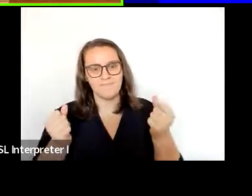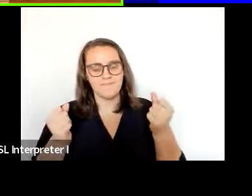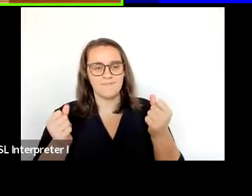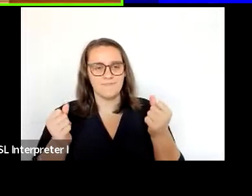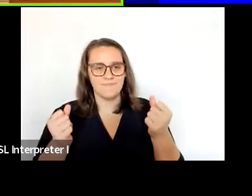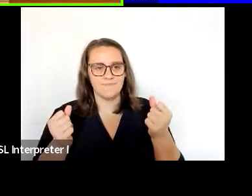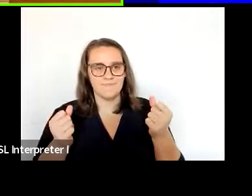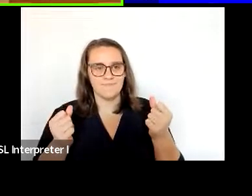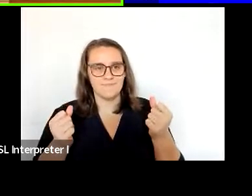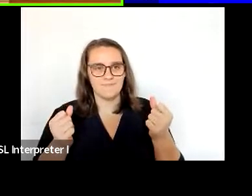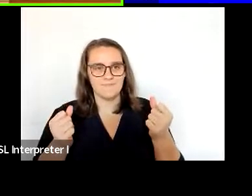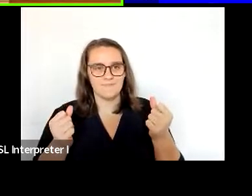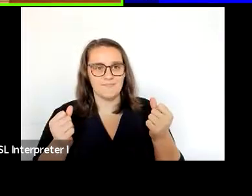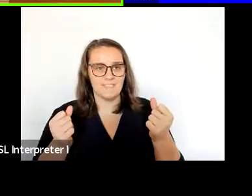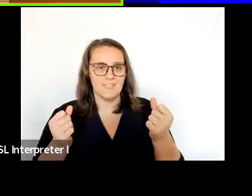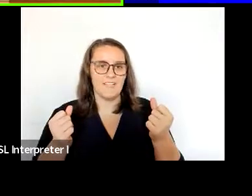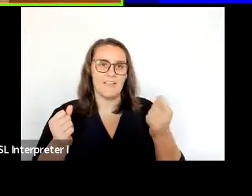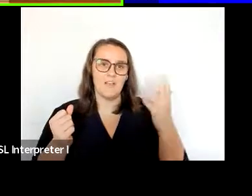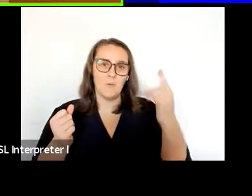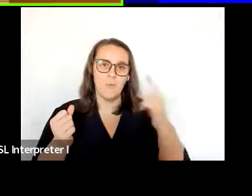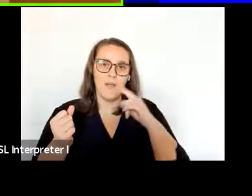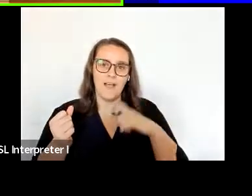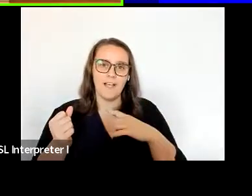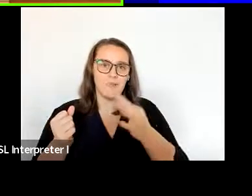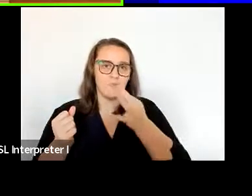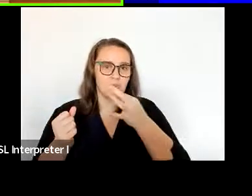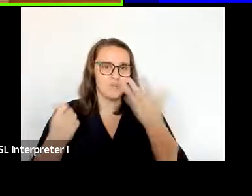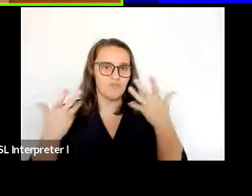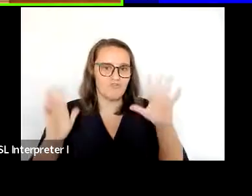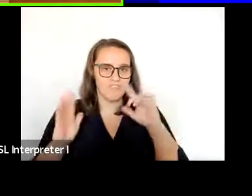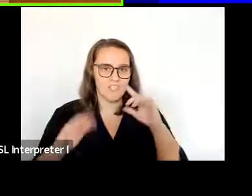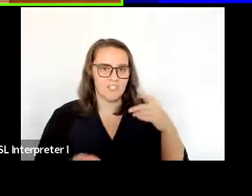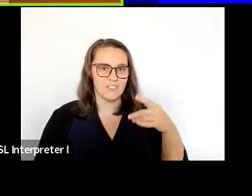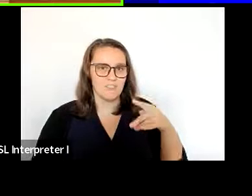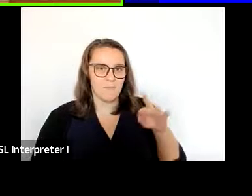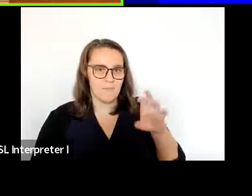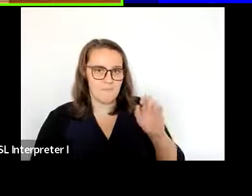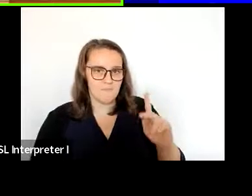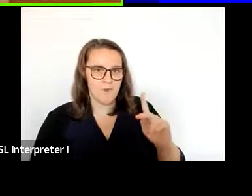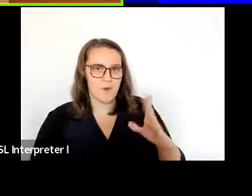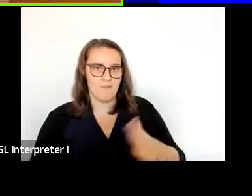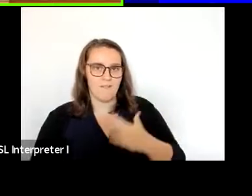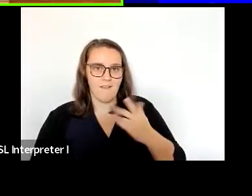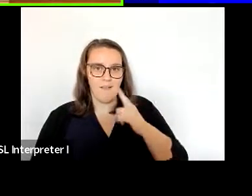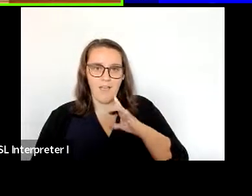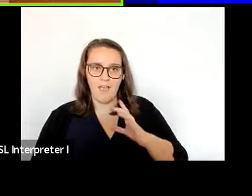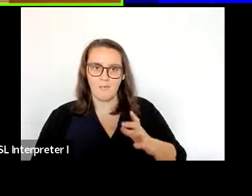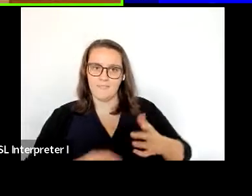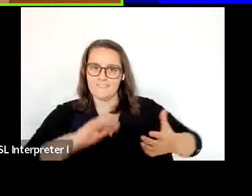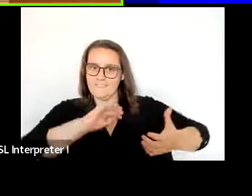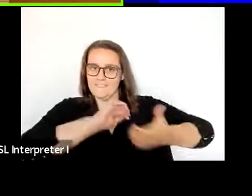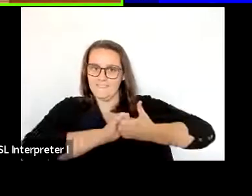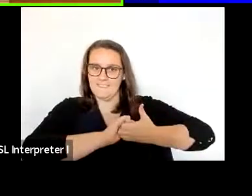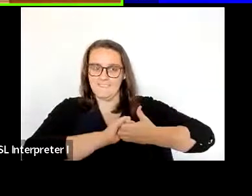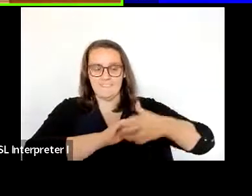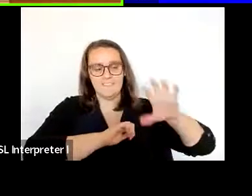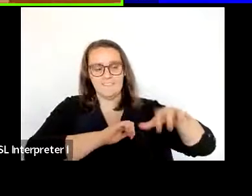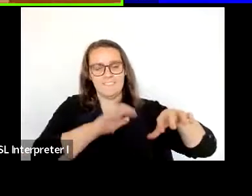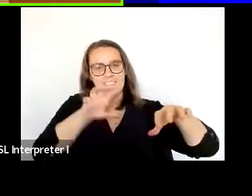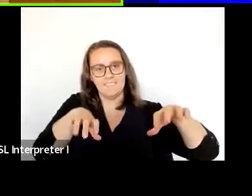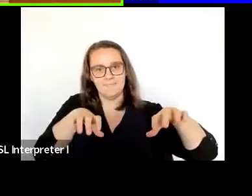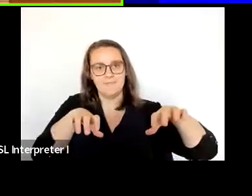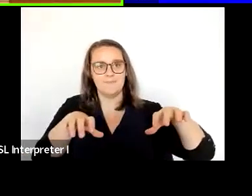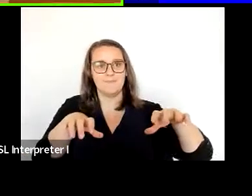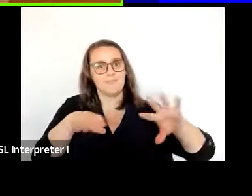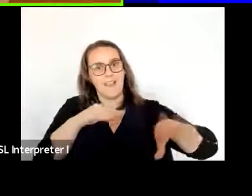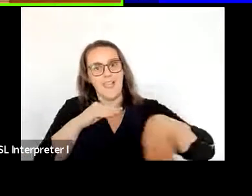as the park project is getting close to completion and will be a great partner to the park across the street and add much needed green